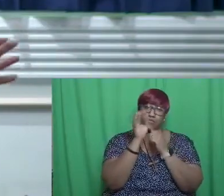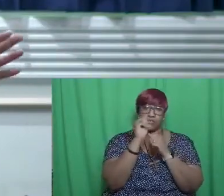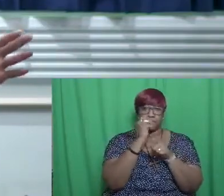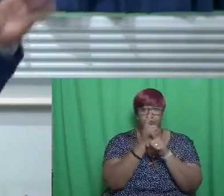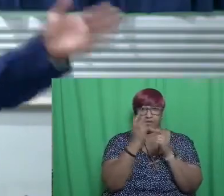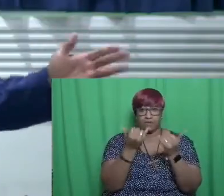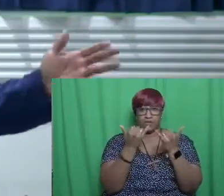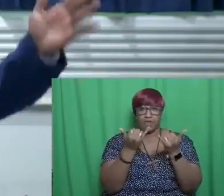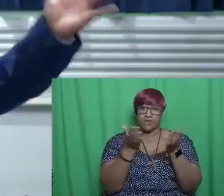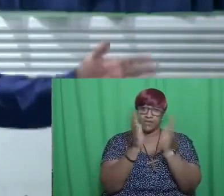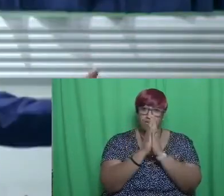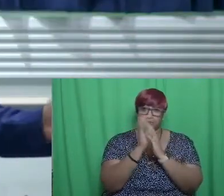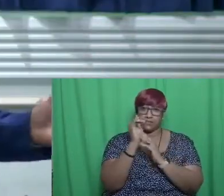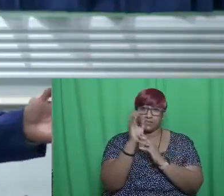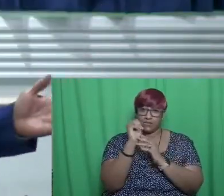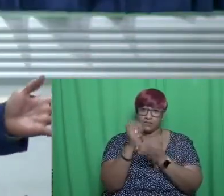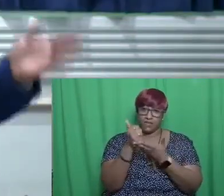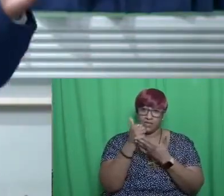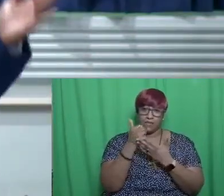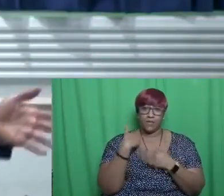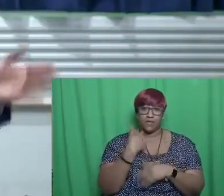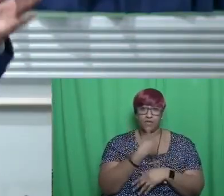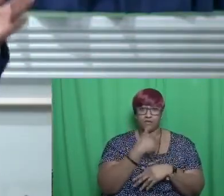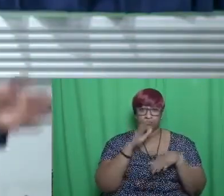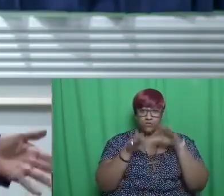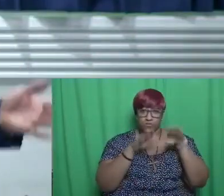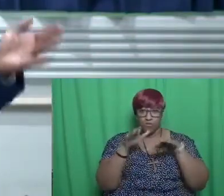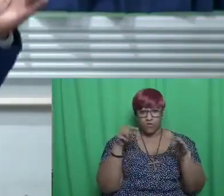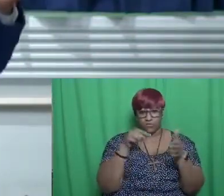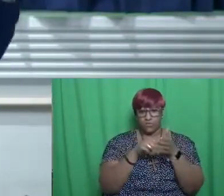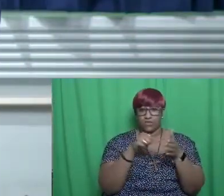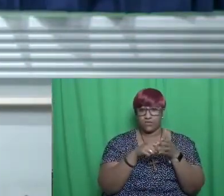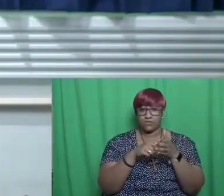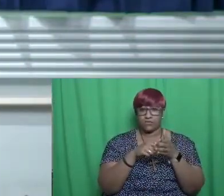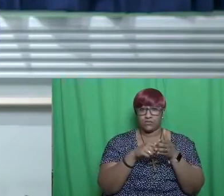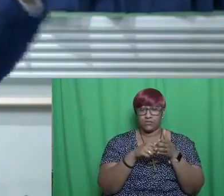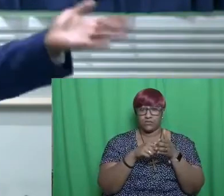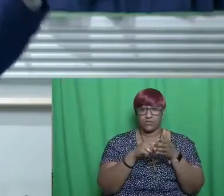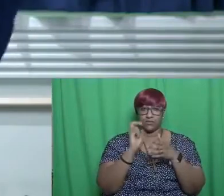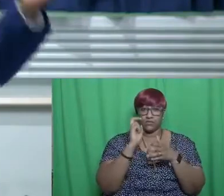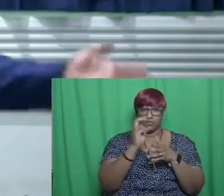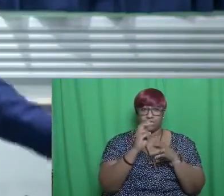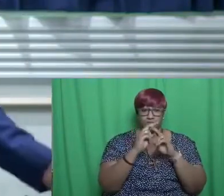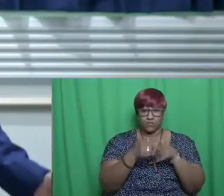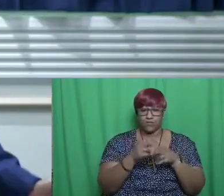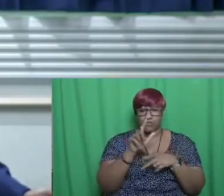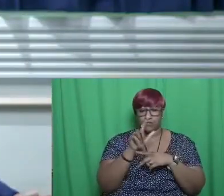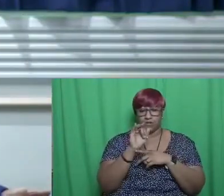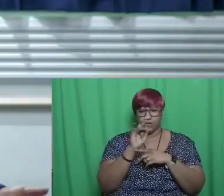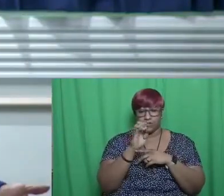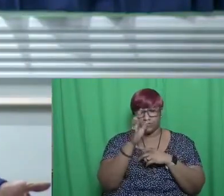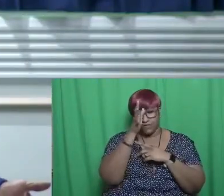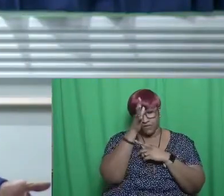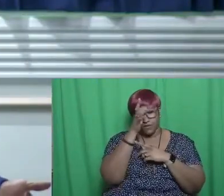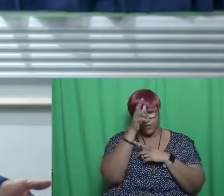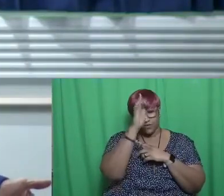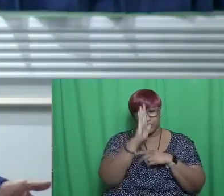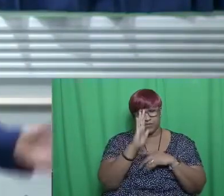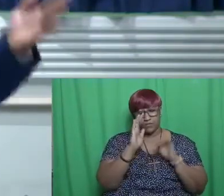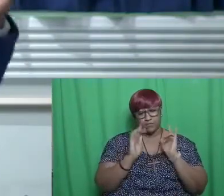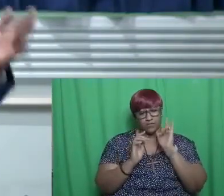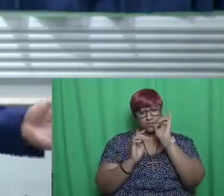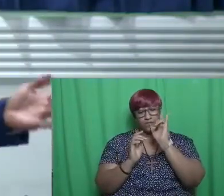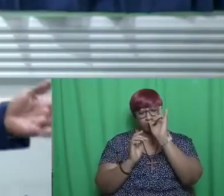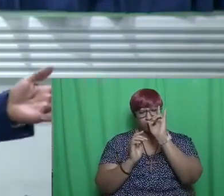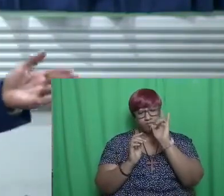now and ask him to help us as we walk this journey called life. Father, we love you.